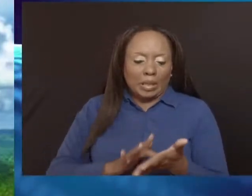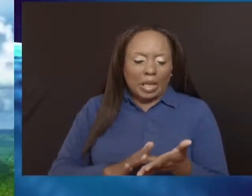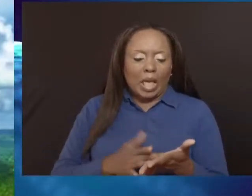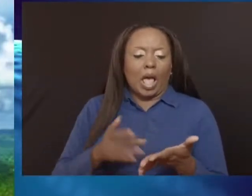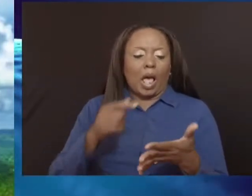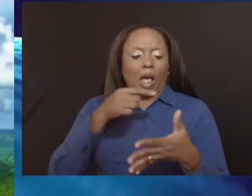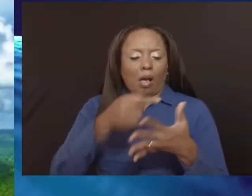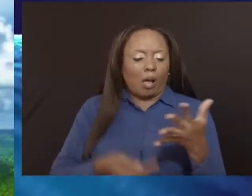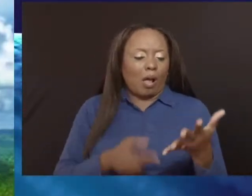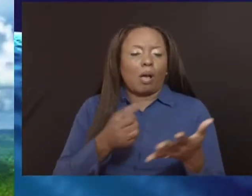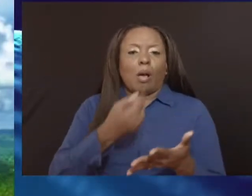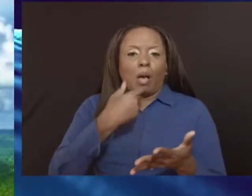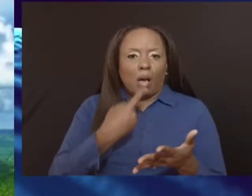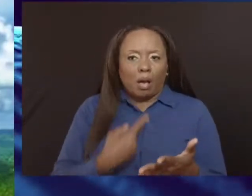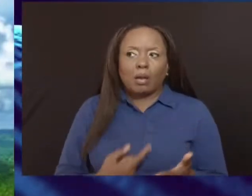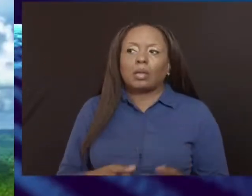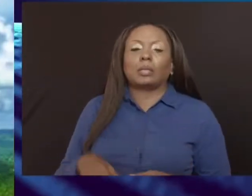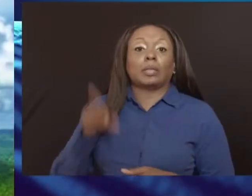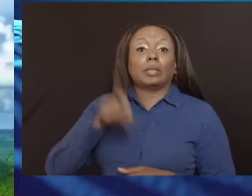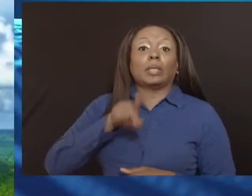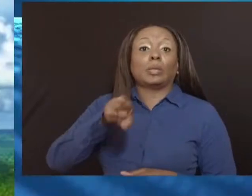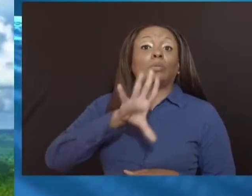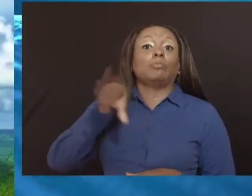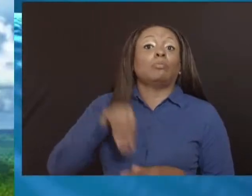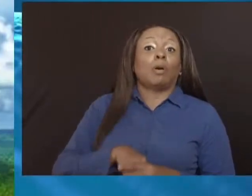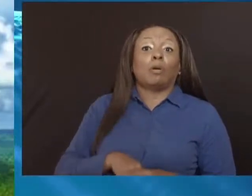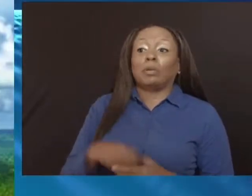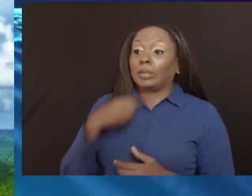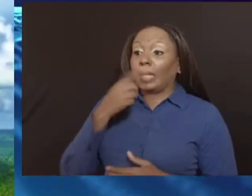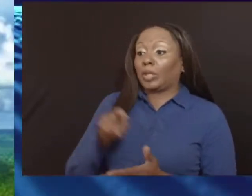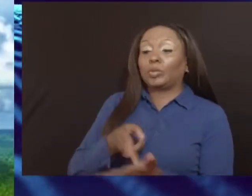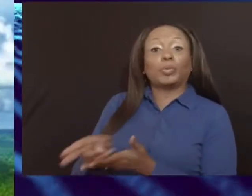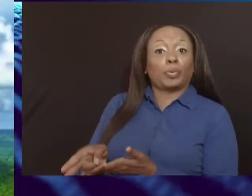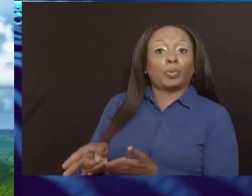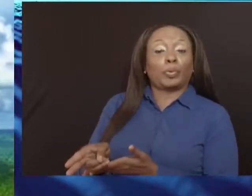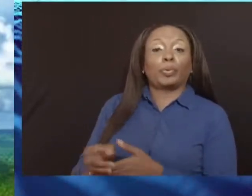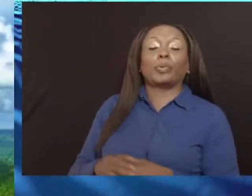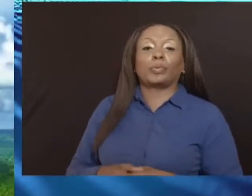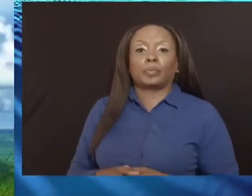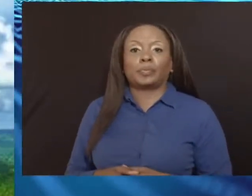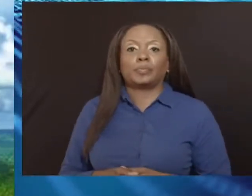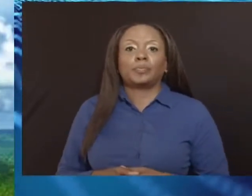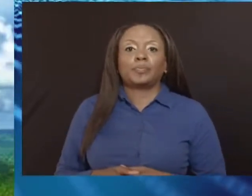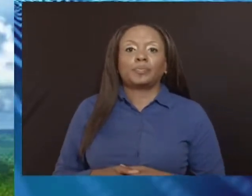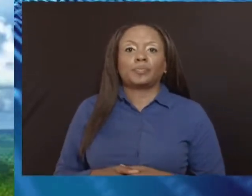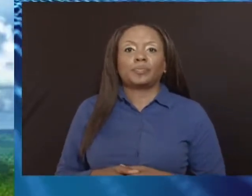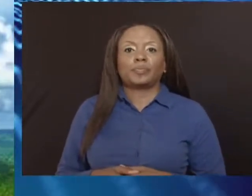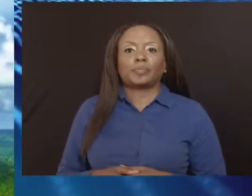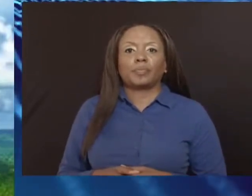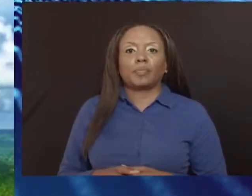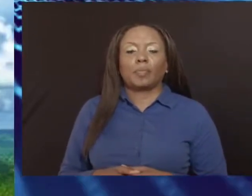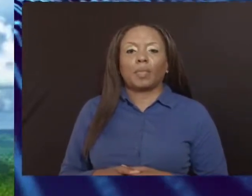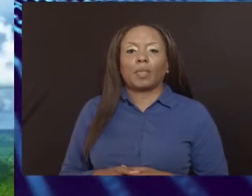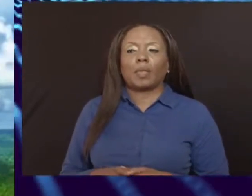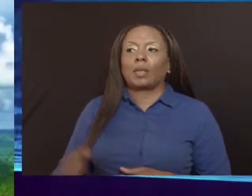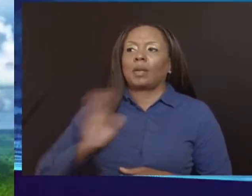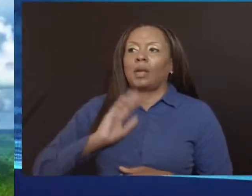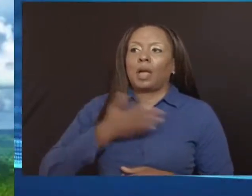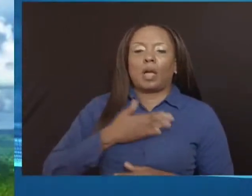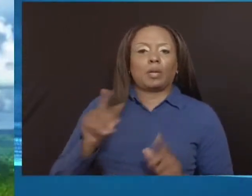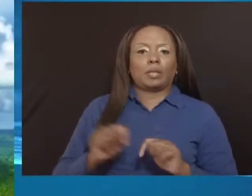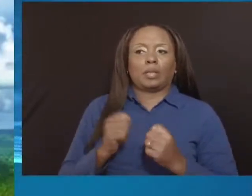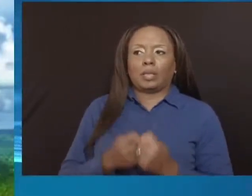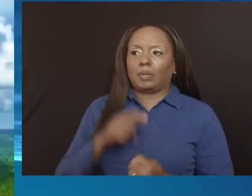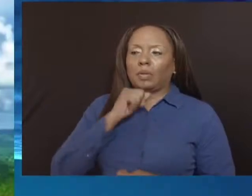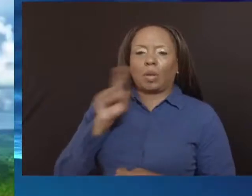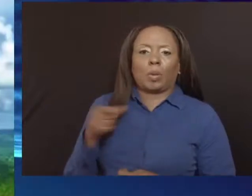are for. And this is where we need your buy-in. After that, doctors will go on, or our triage team rather, because it's not